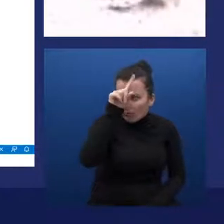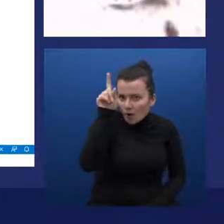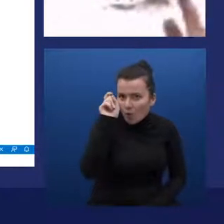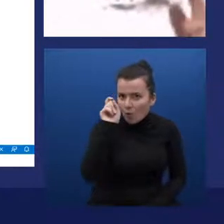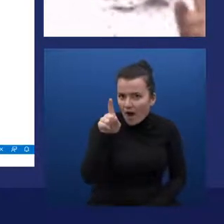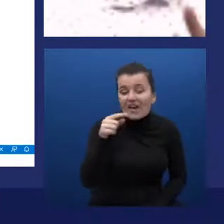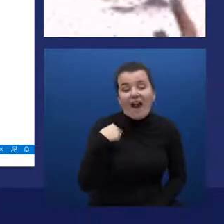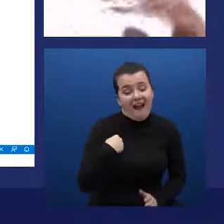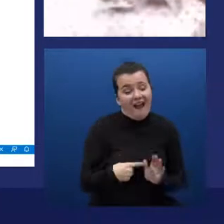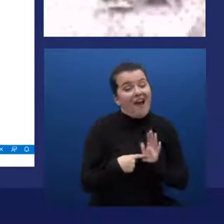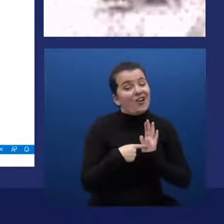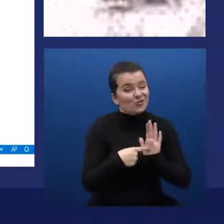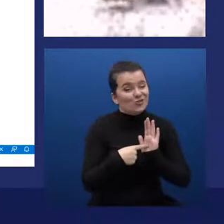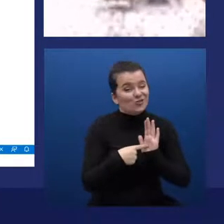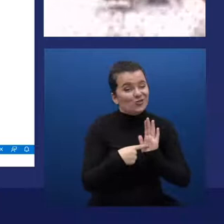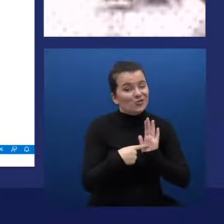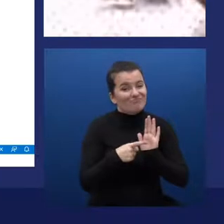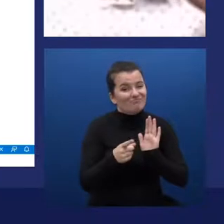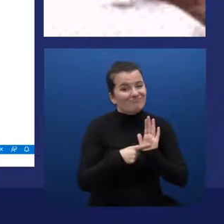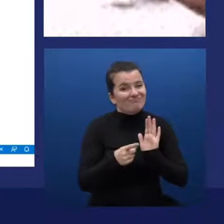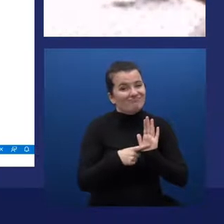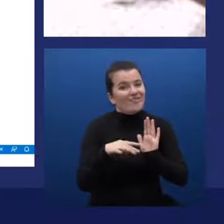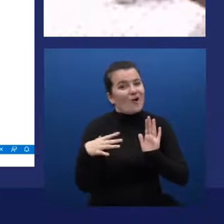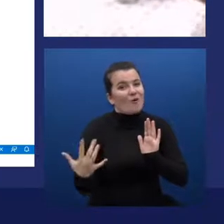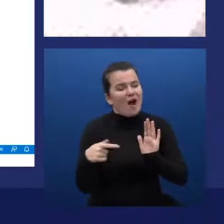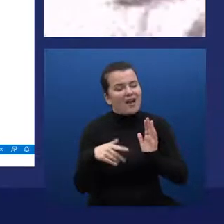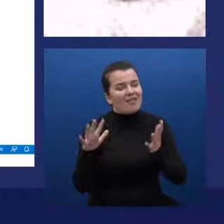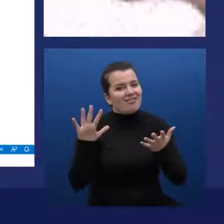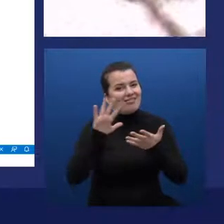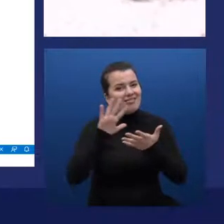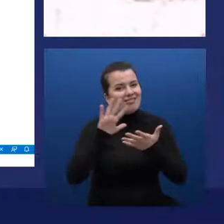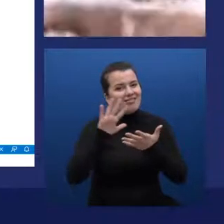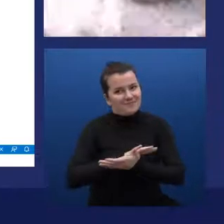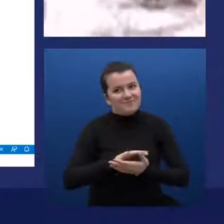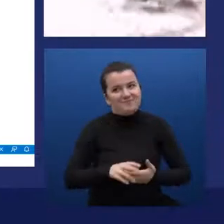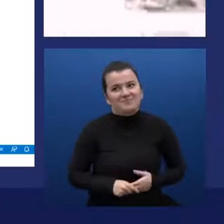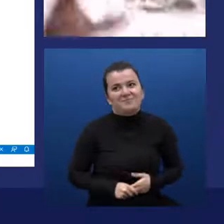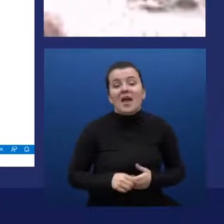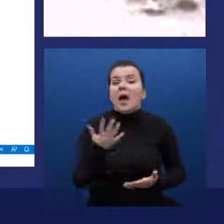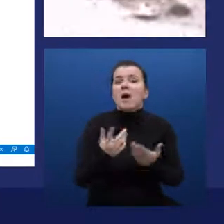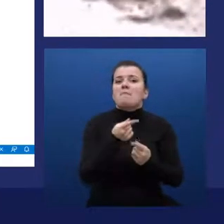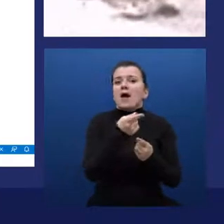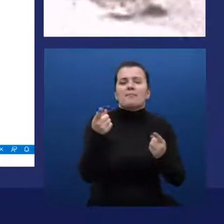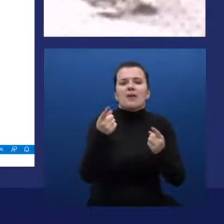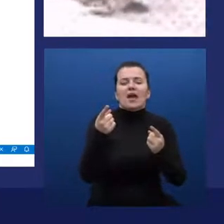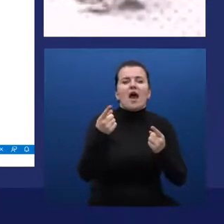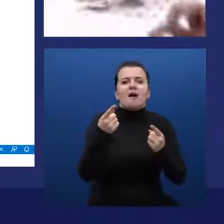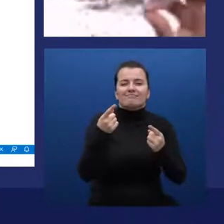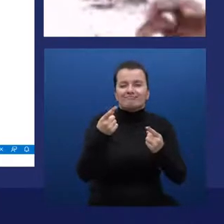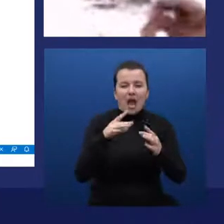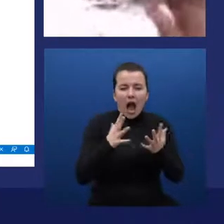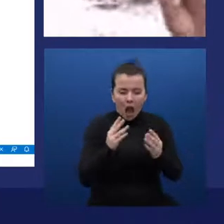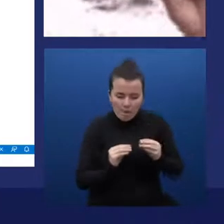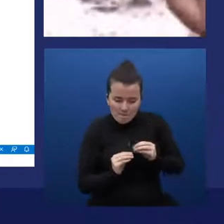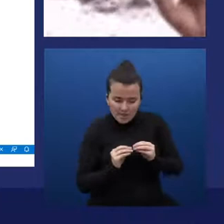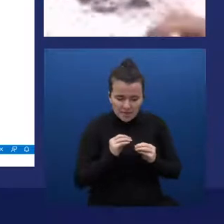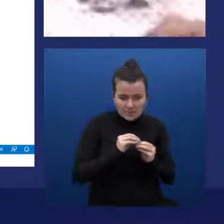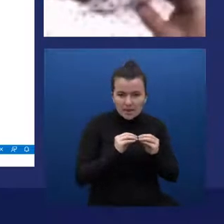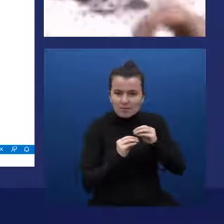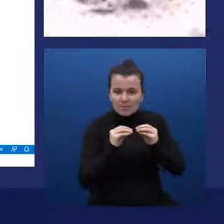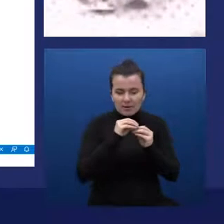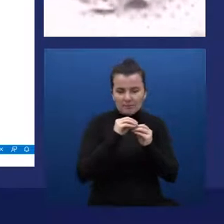why. And I'm going to show you to a degree where you're going to be, you might not understand the whole infrastructure, but you're going to